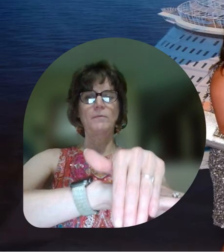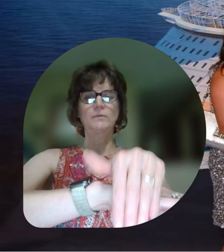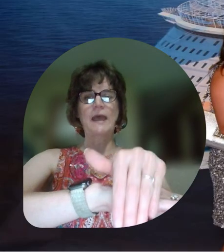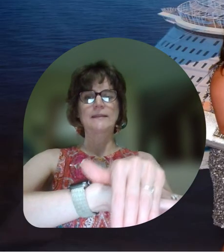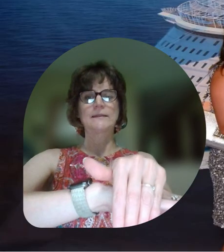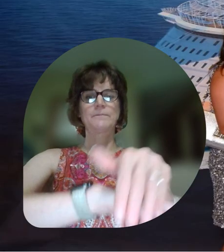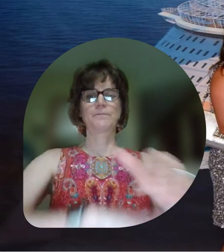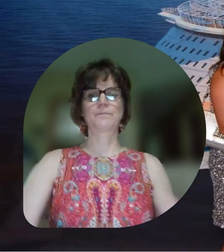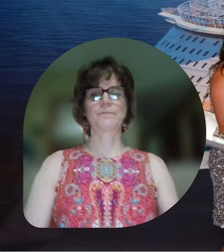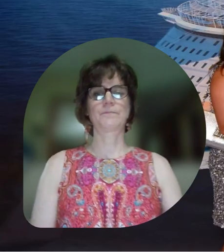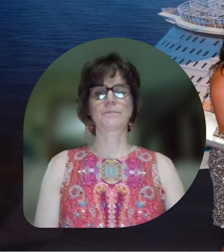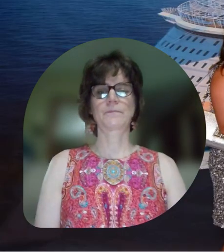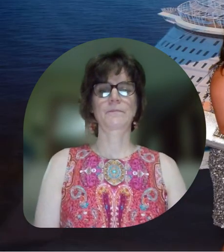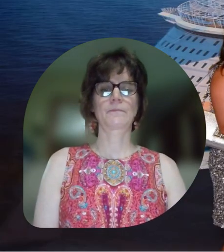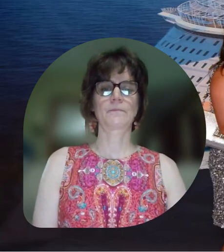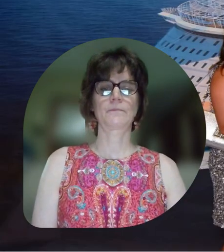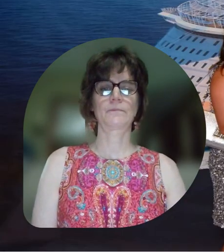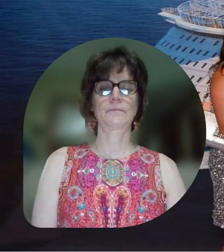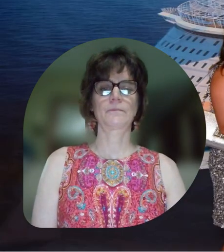formal night.